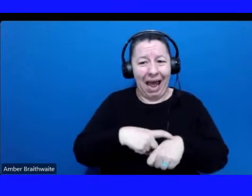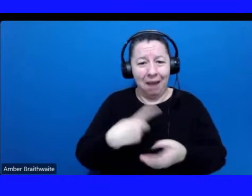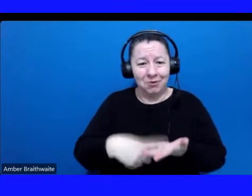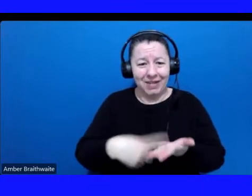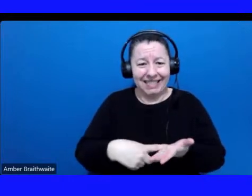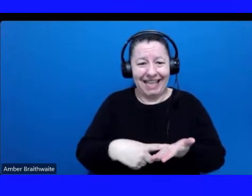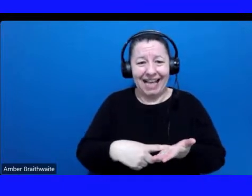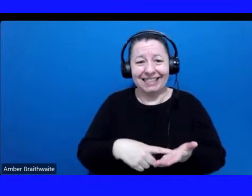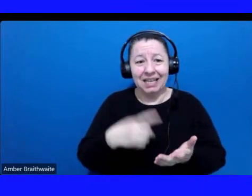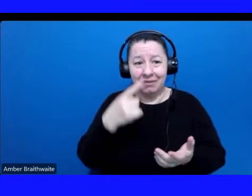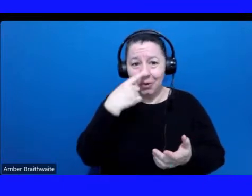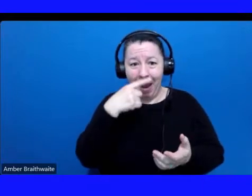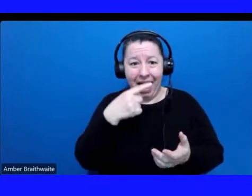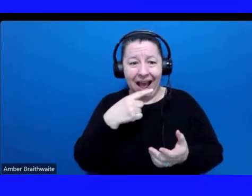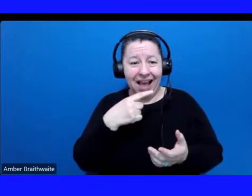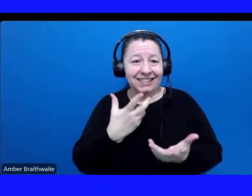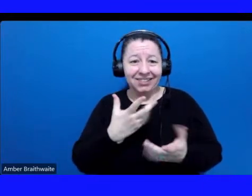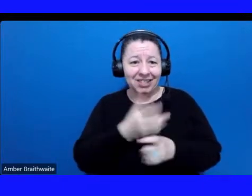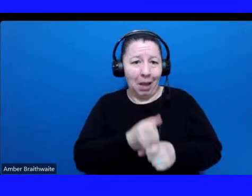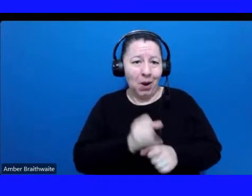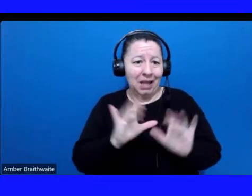announced within a 14-month